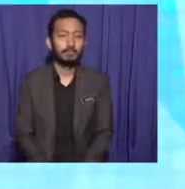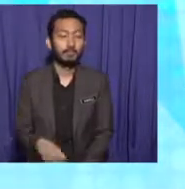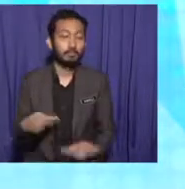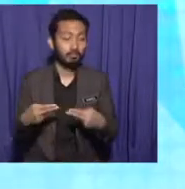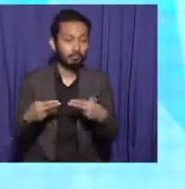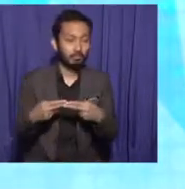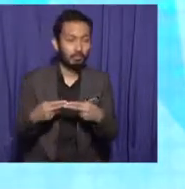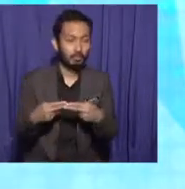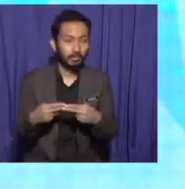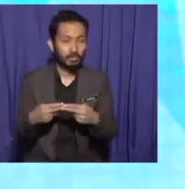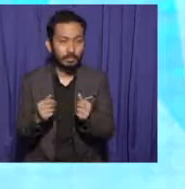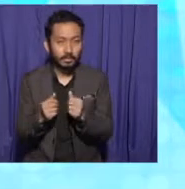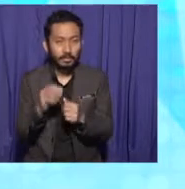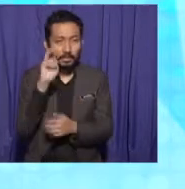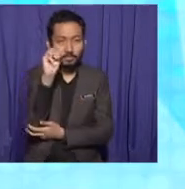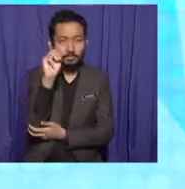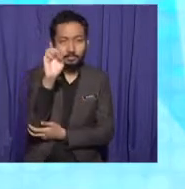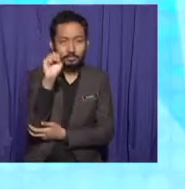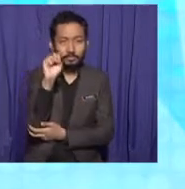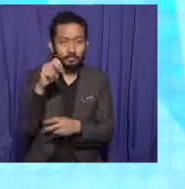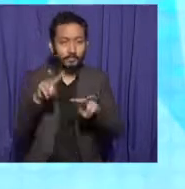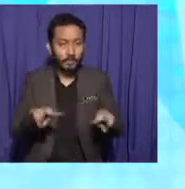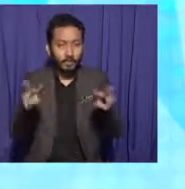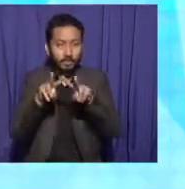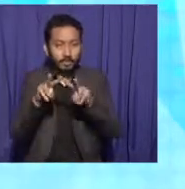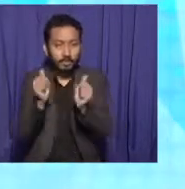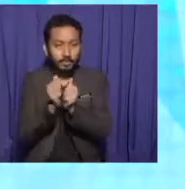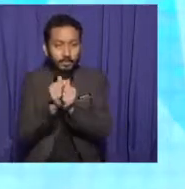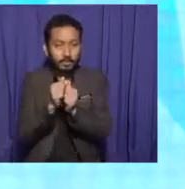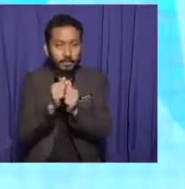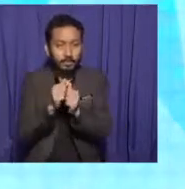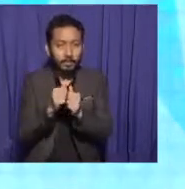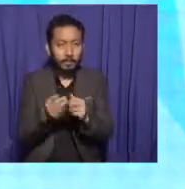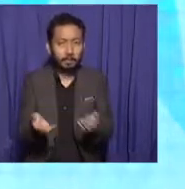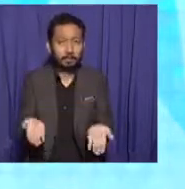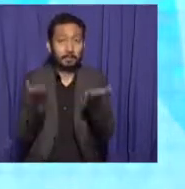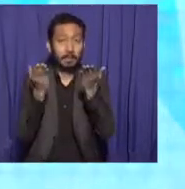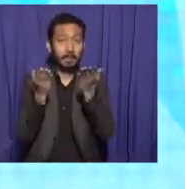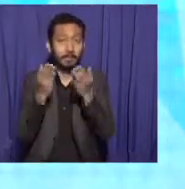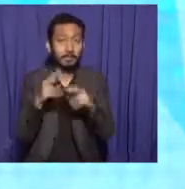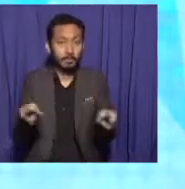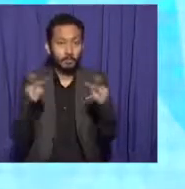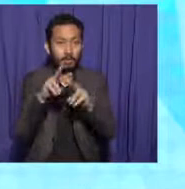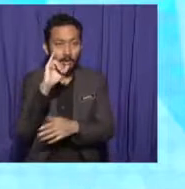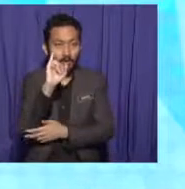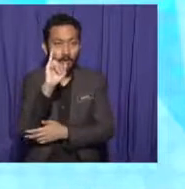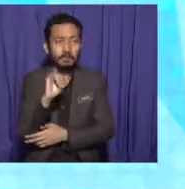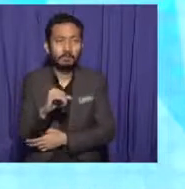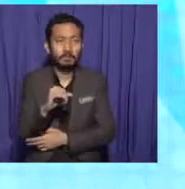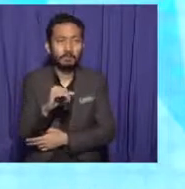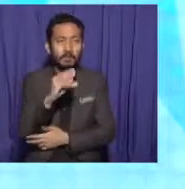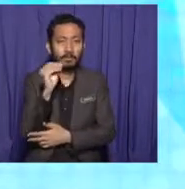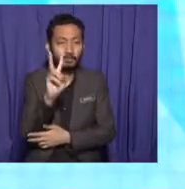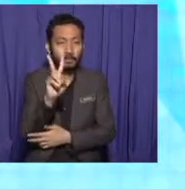The relationship between the RMS value and the peak value of I and V can be derived using the